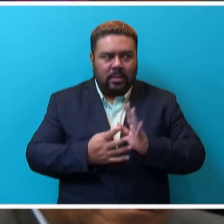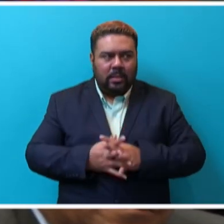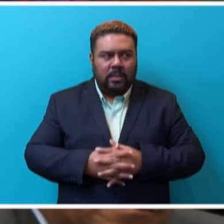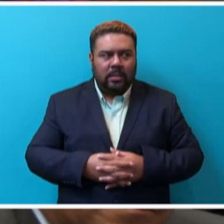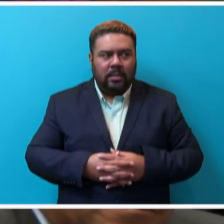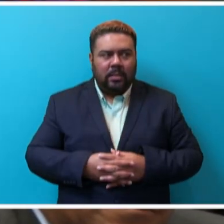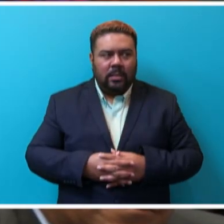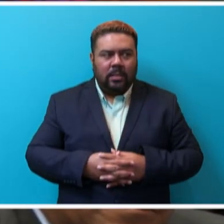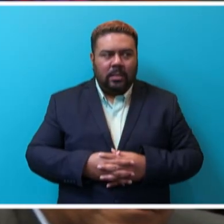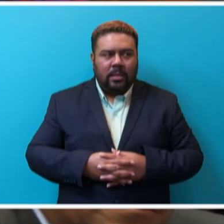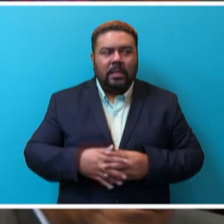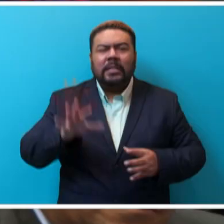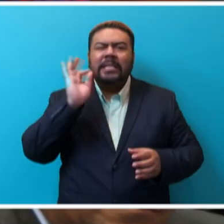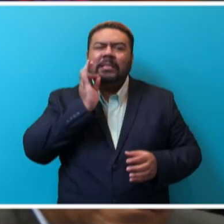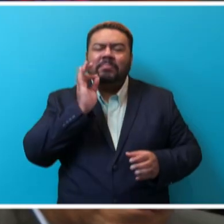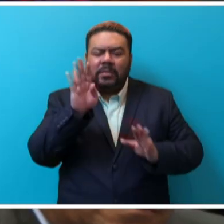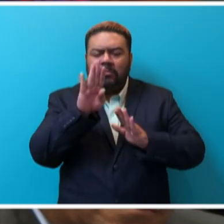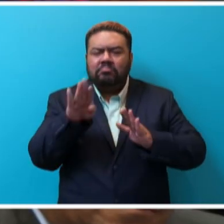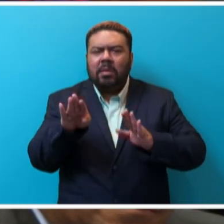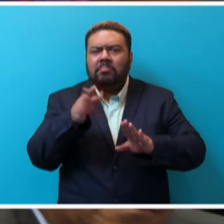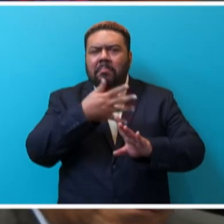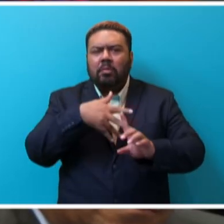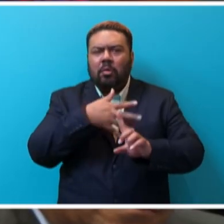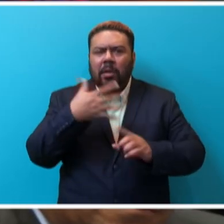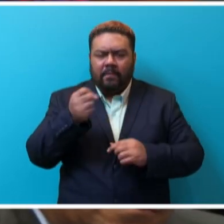And there's a bit of background to it, Madam Deputy Speaker.